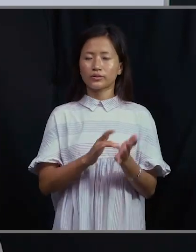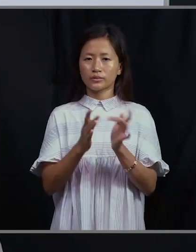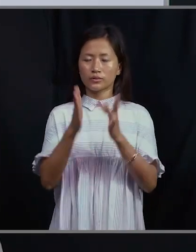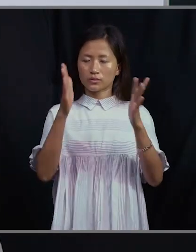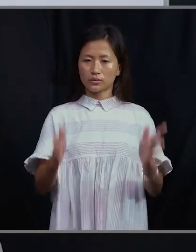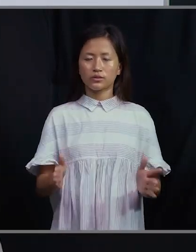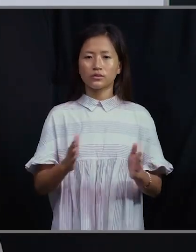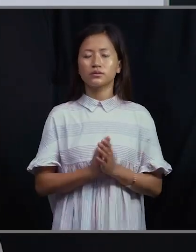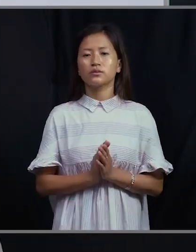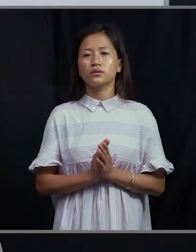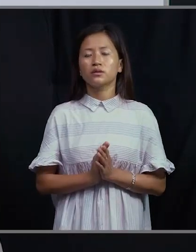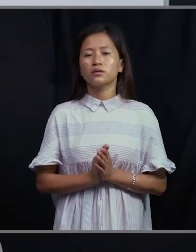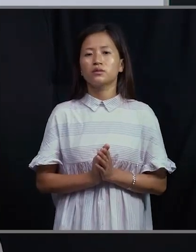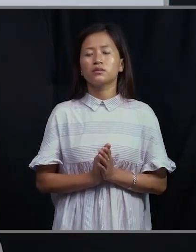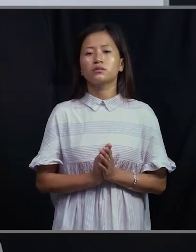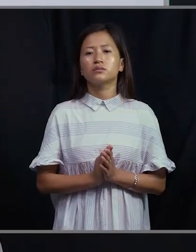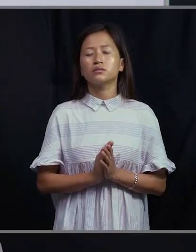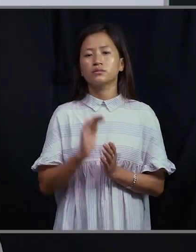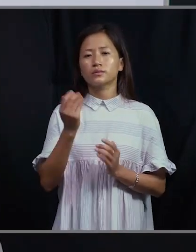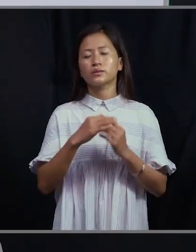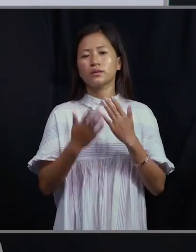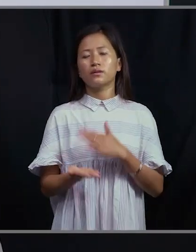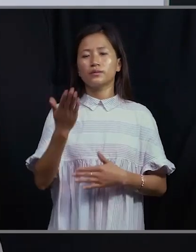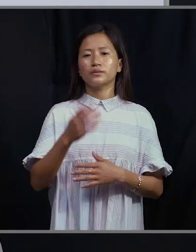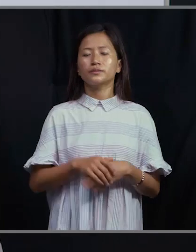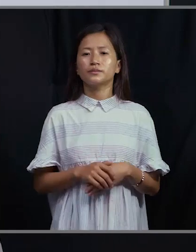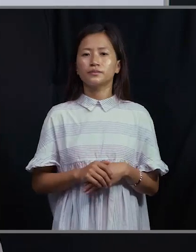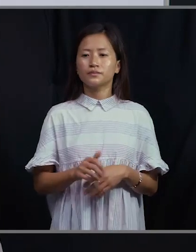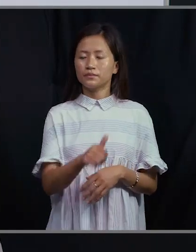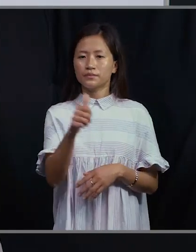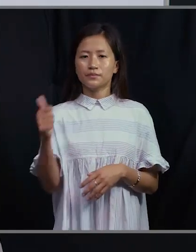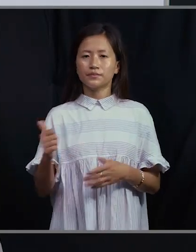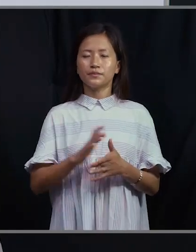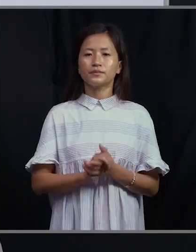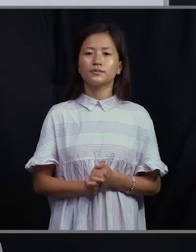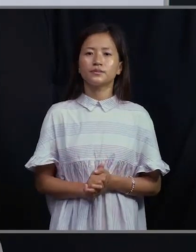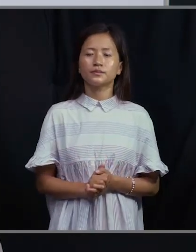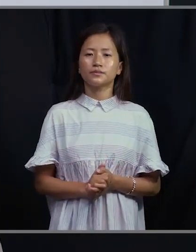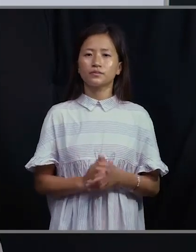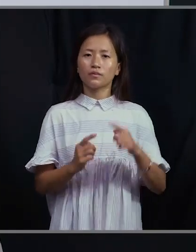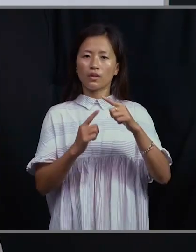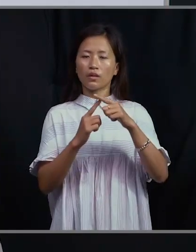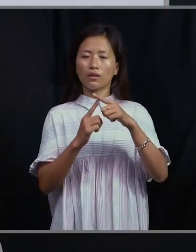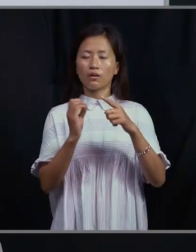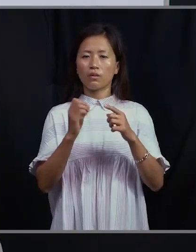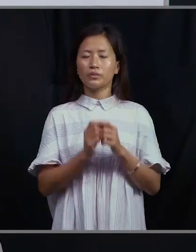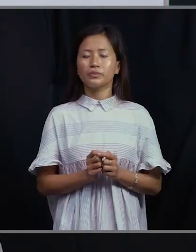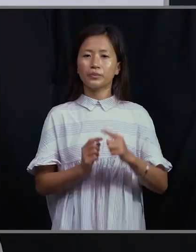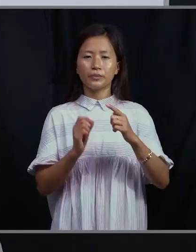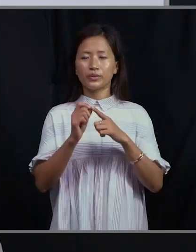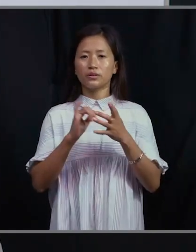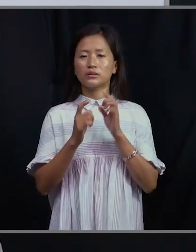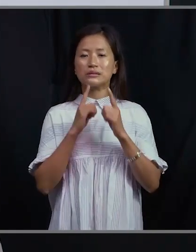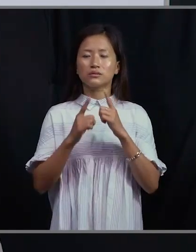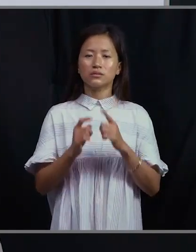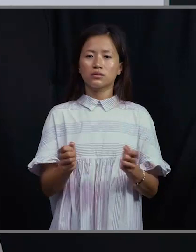gets sums up here. Okay, but again, there is another topic that I would like to discuss with you. Okay,